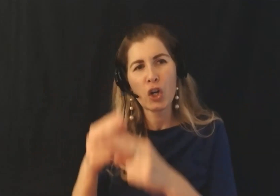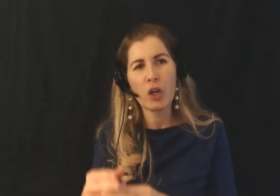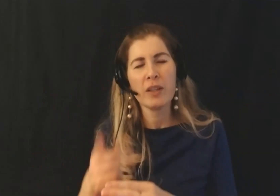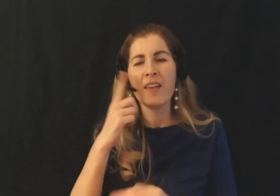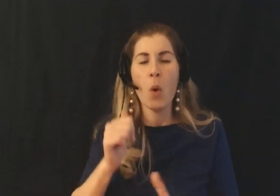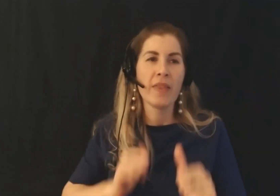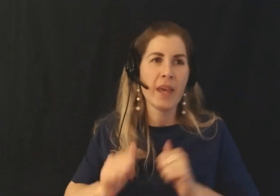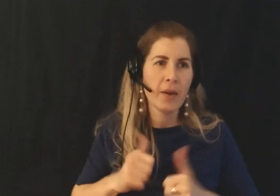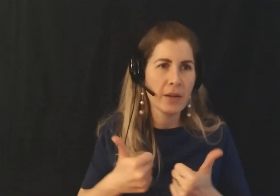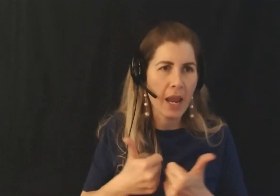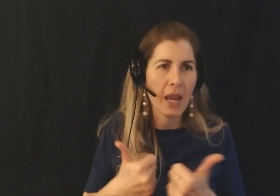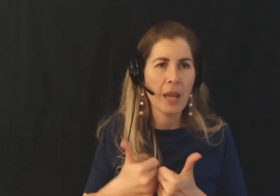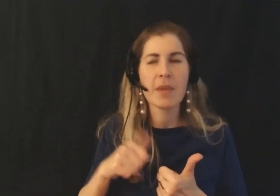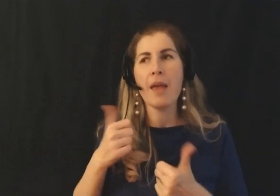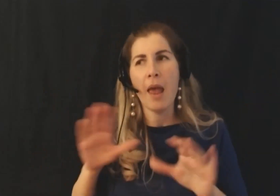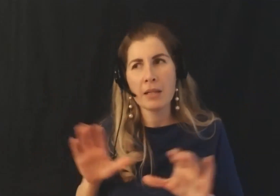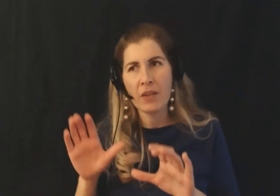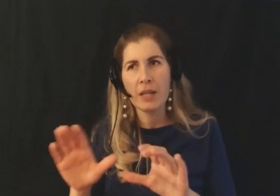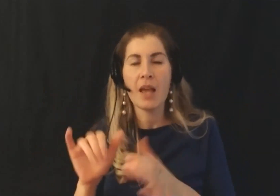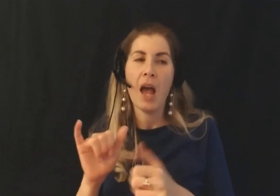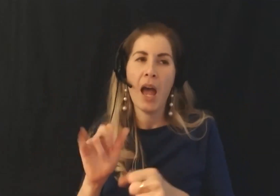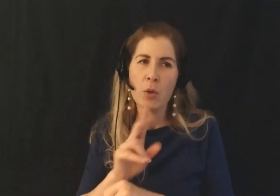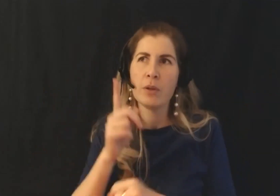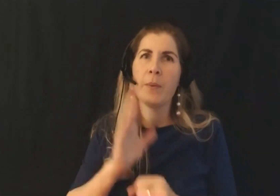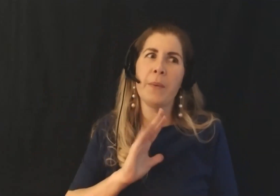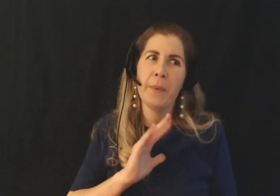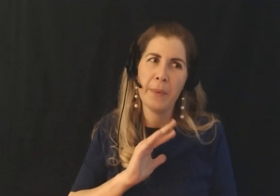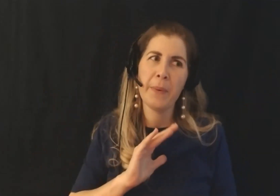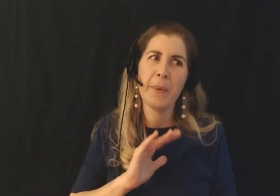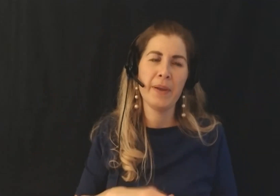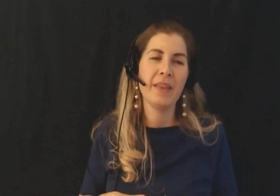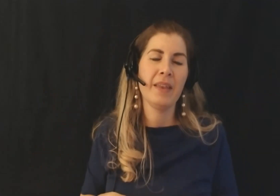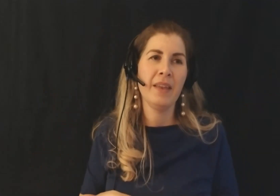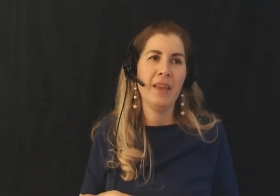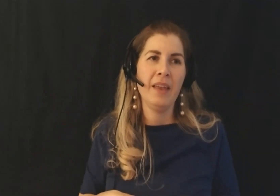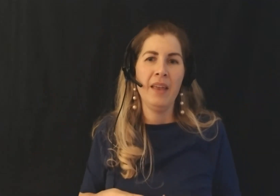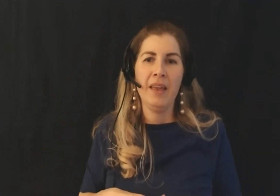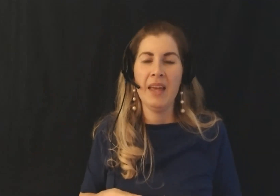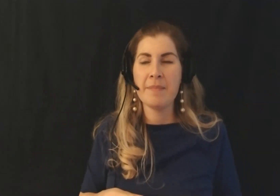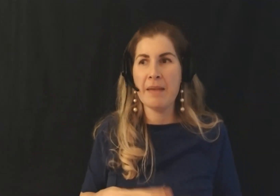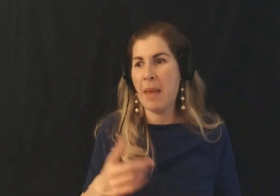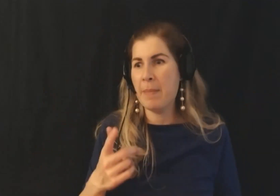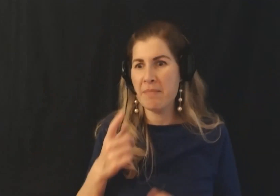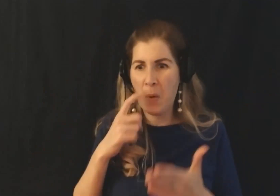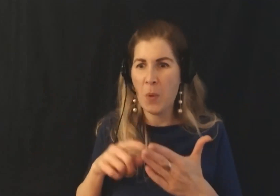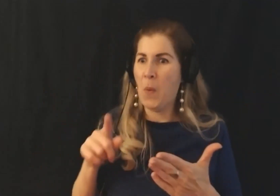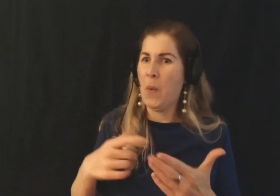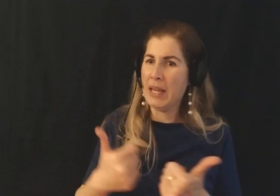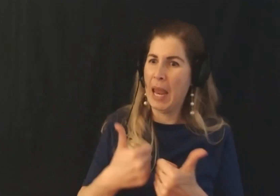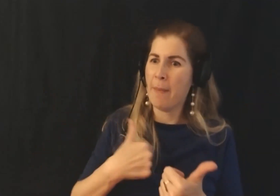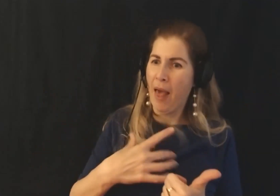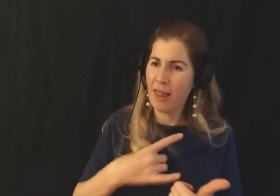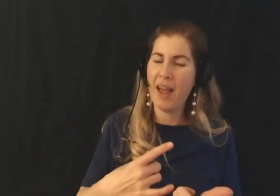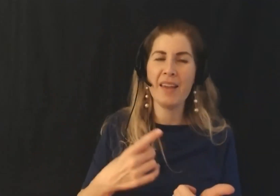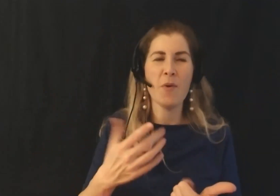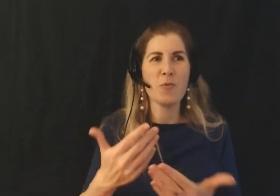games and activities that I've used over the years that are really useful. And then I'm just, you know, finding that game that I love or finding a new one and figuring out